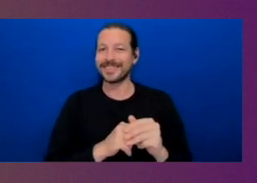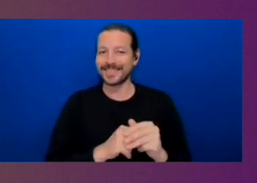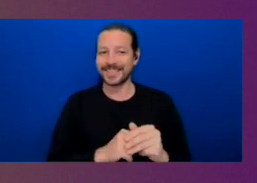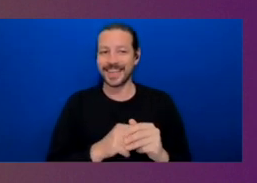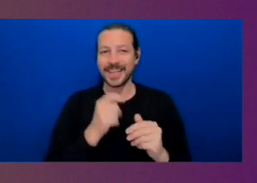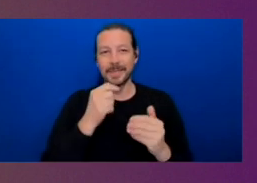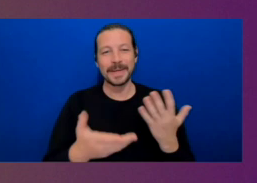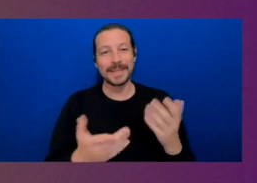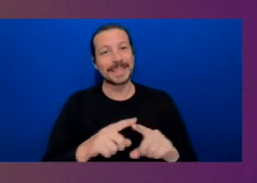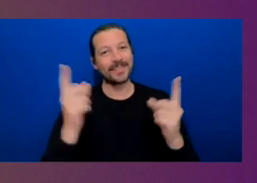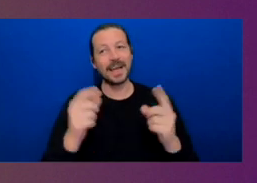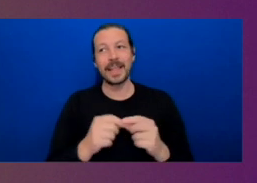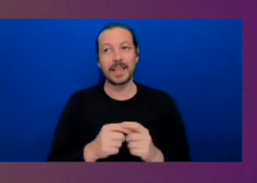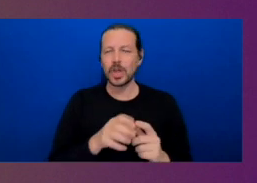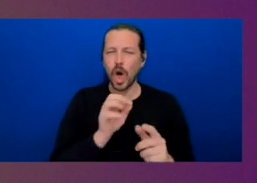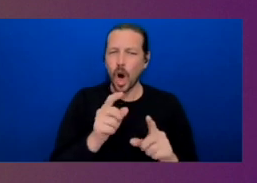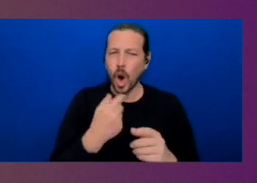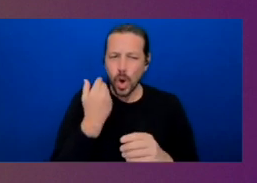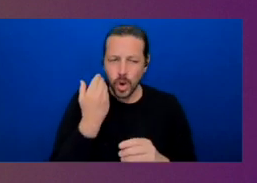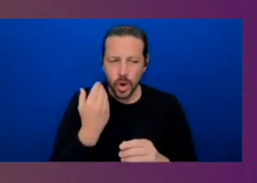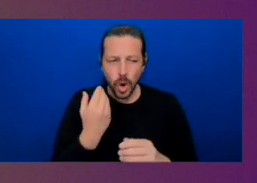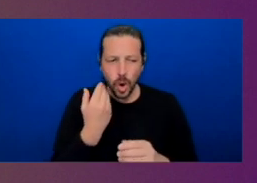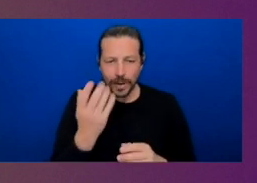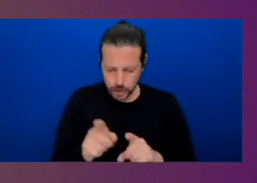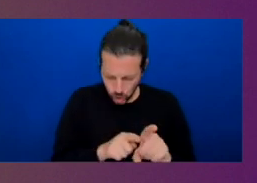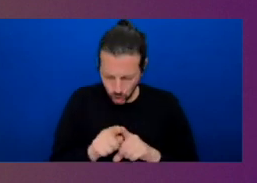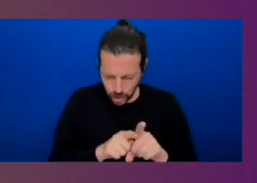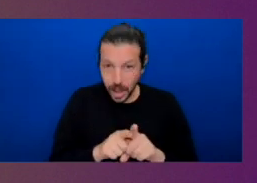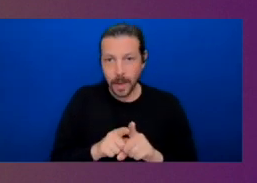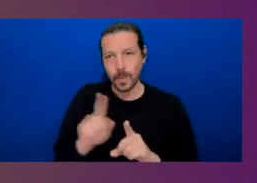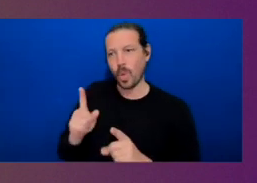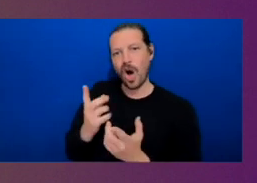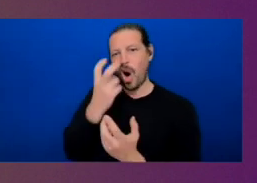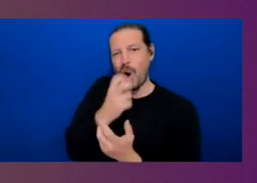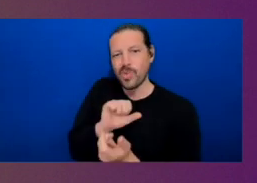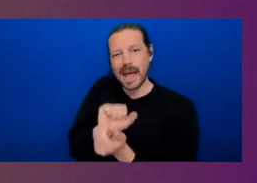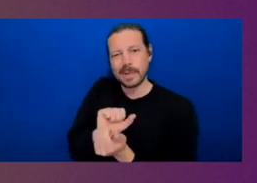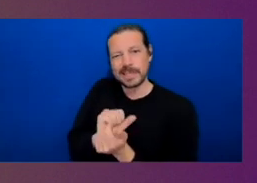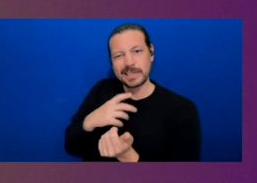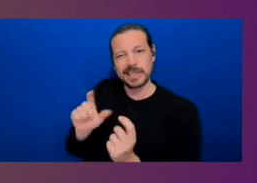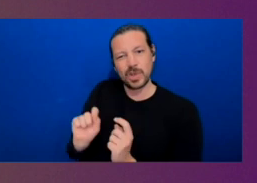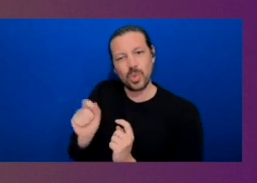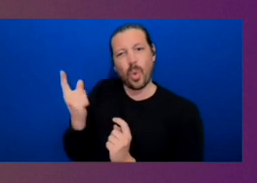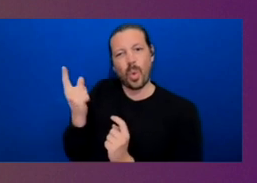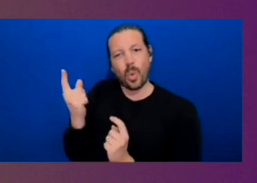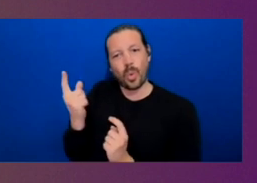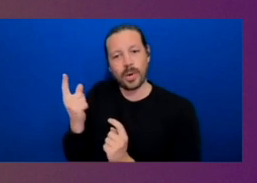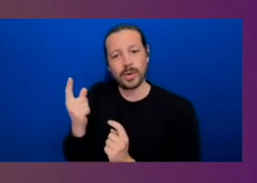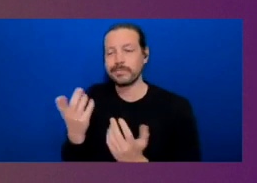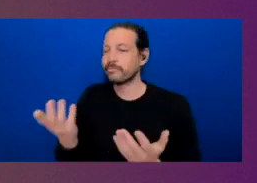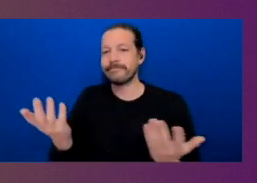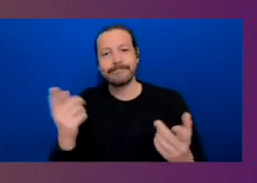learn, look at yourself and work out what we need to unlearn. So if we're going to, we've just gone through a pandemic